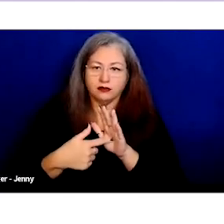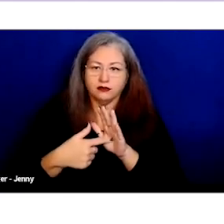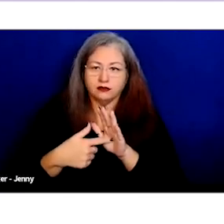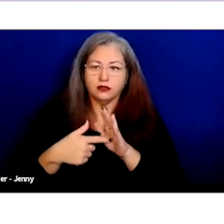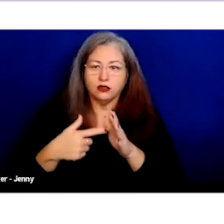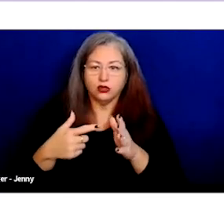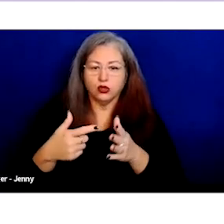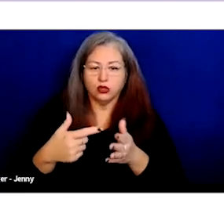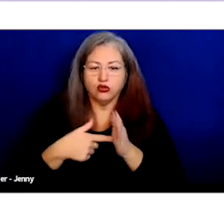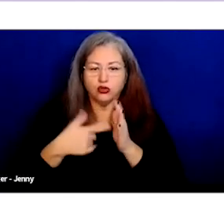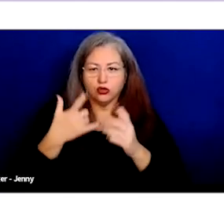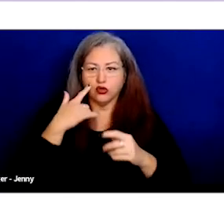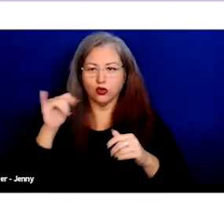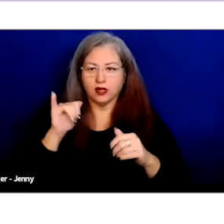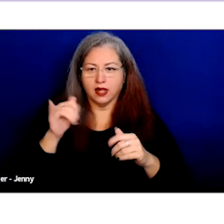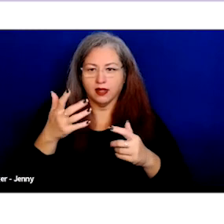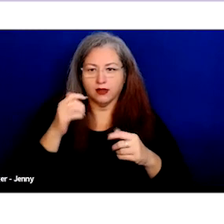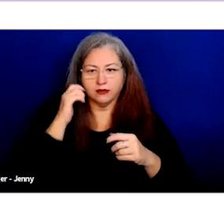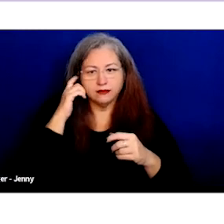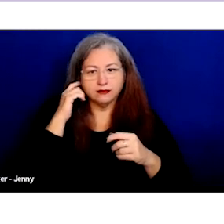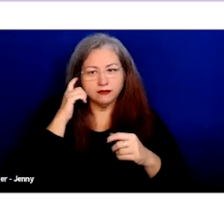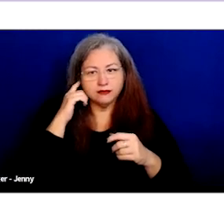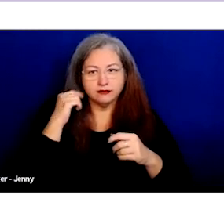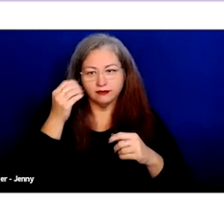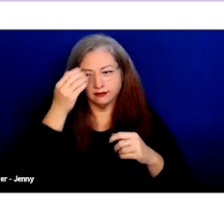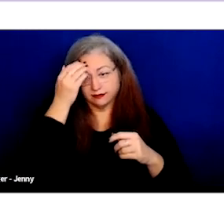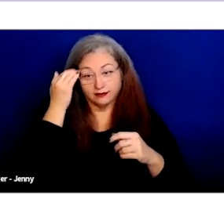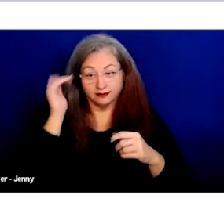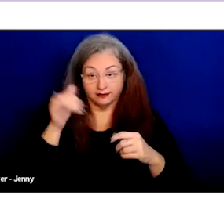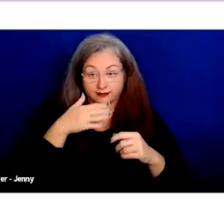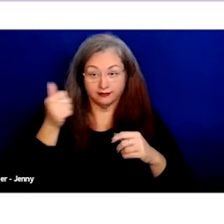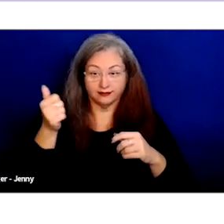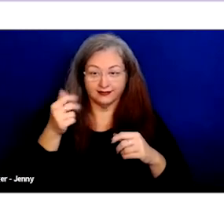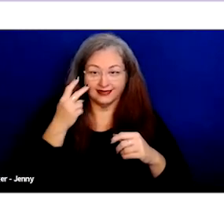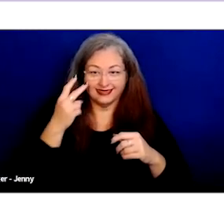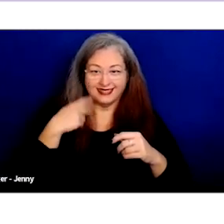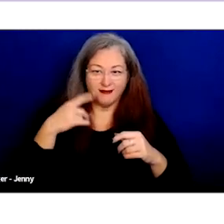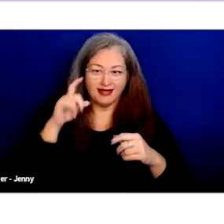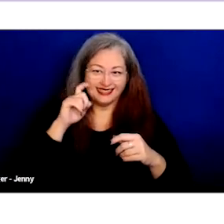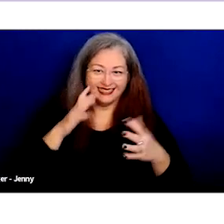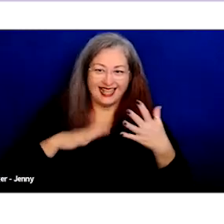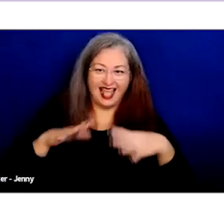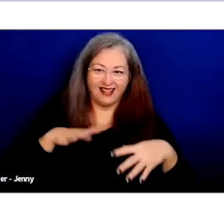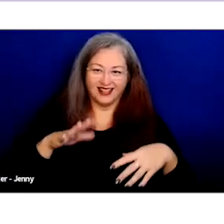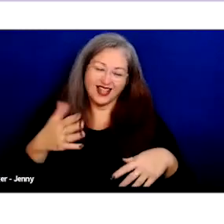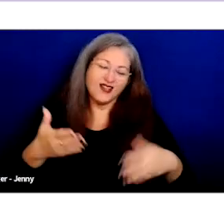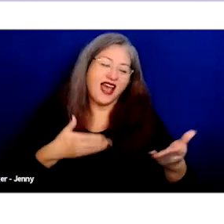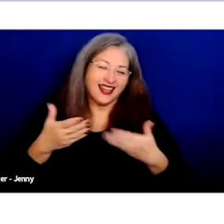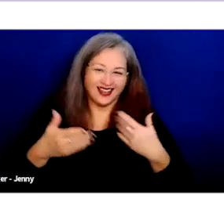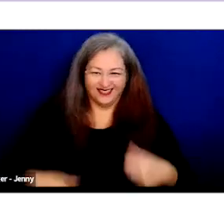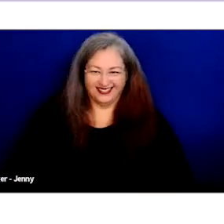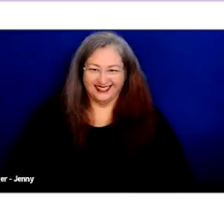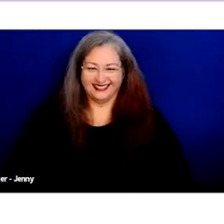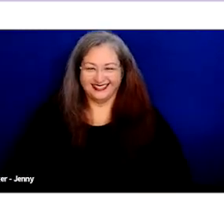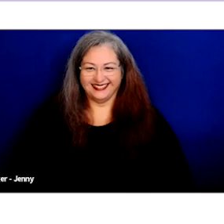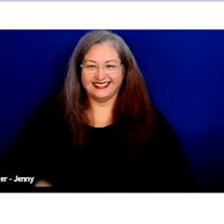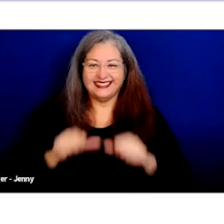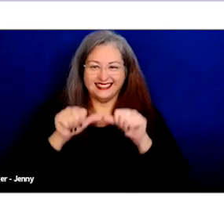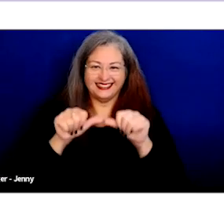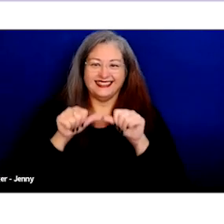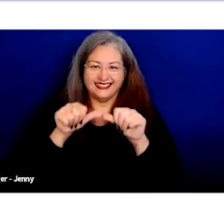so what it would look like. How's that? Y'all see my little sexy outfit. You're welcome. Keep it